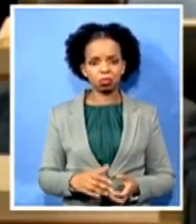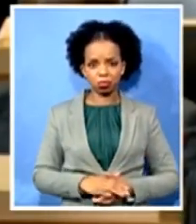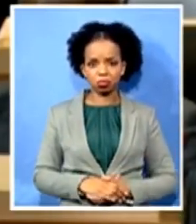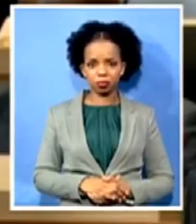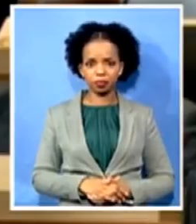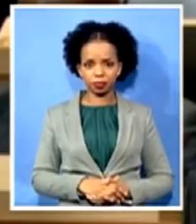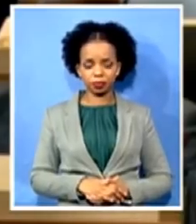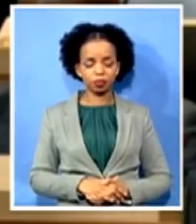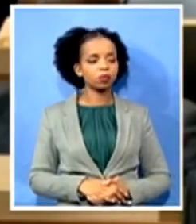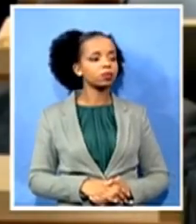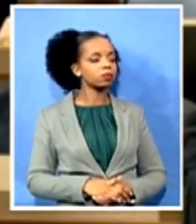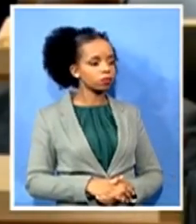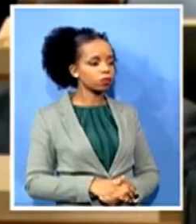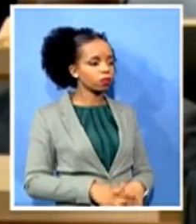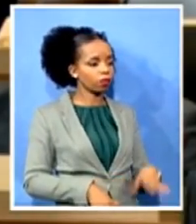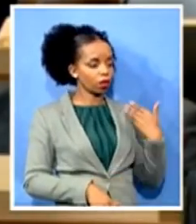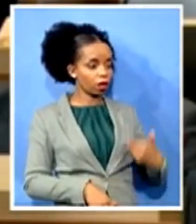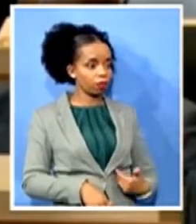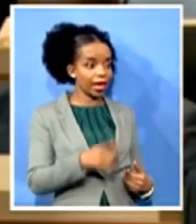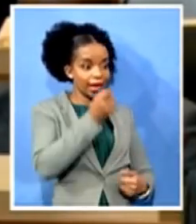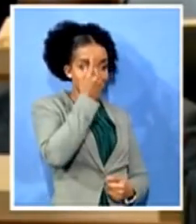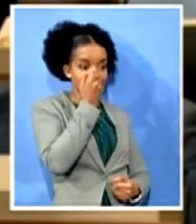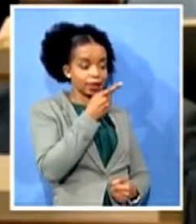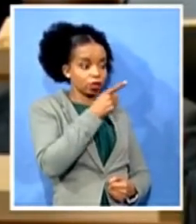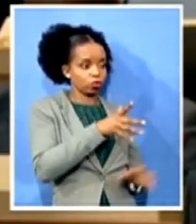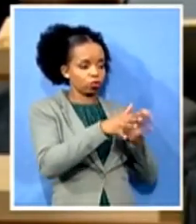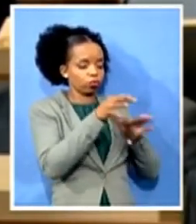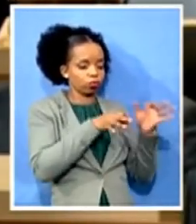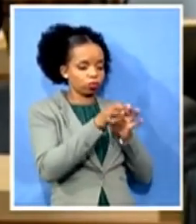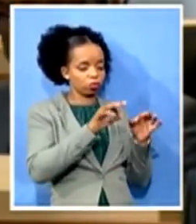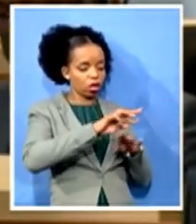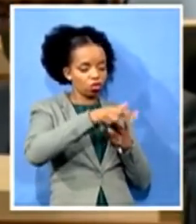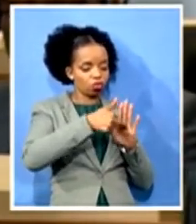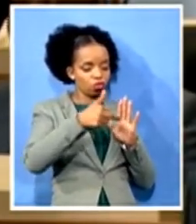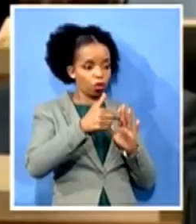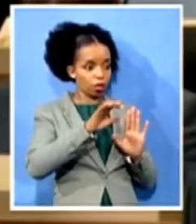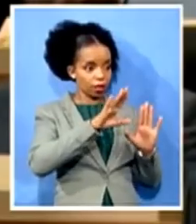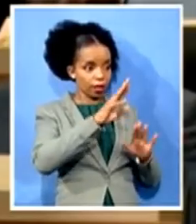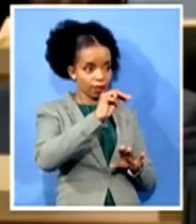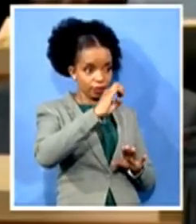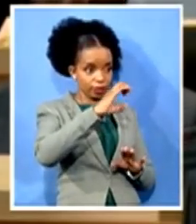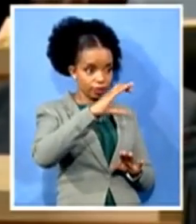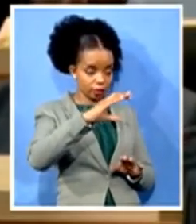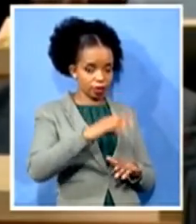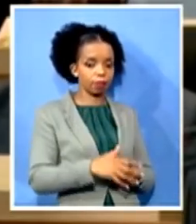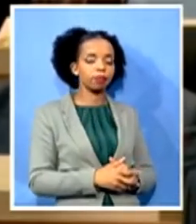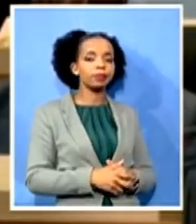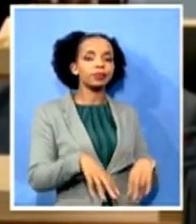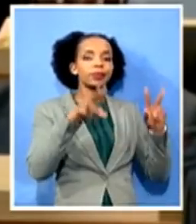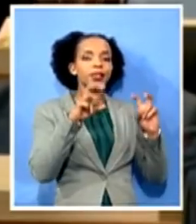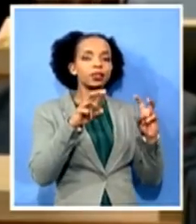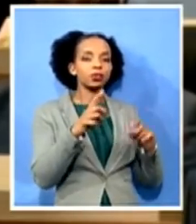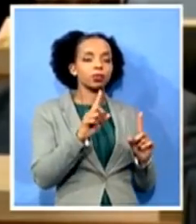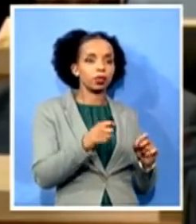role of an MEC, it's a matter of formulating policy and then handing it to the